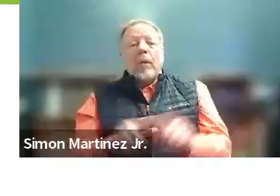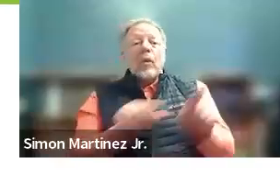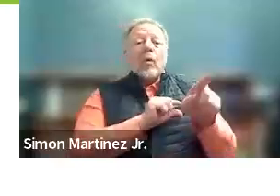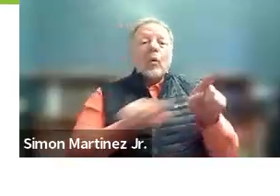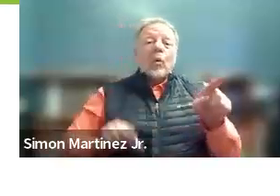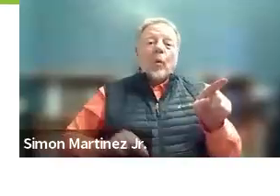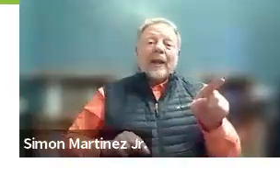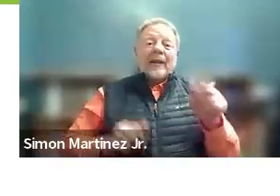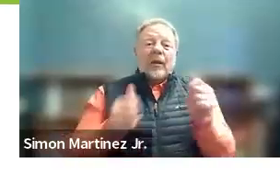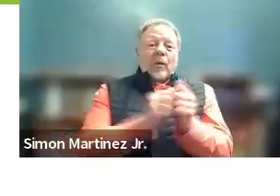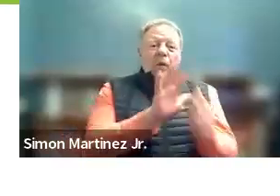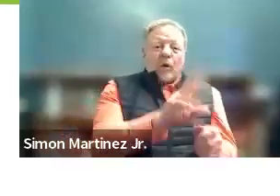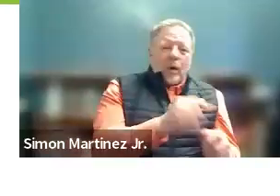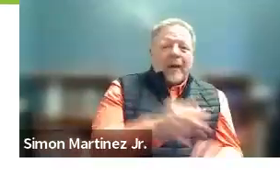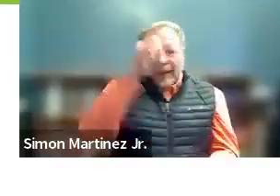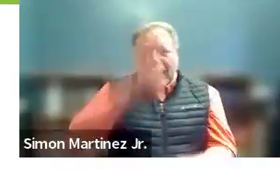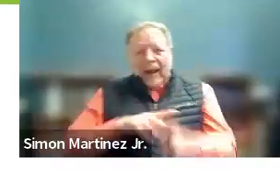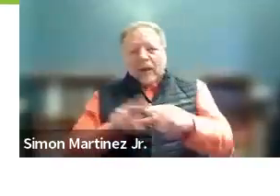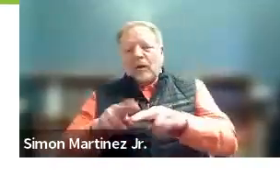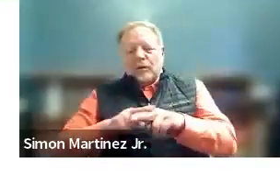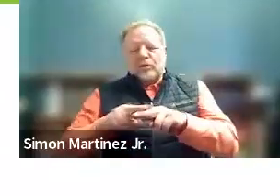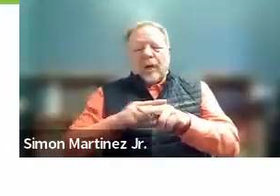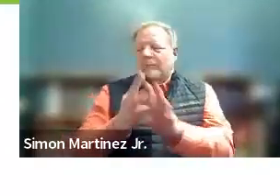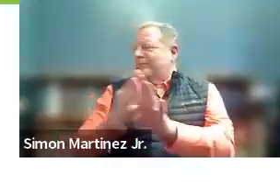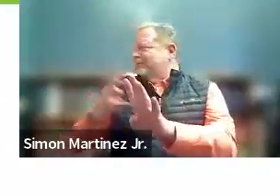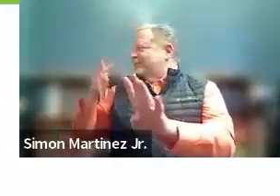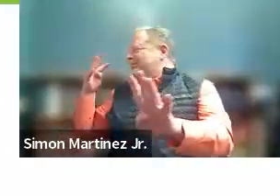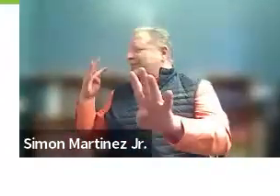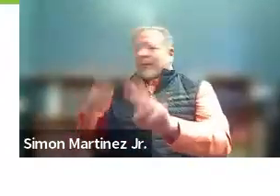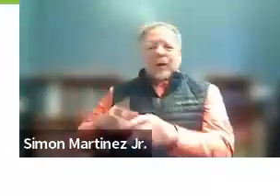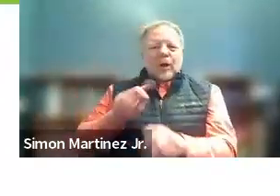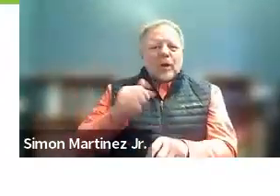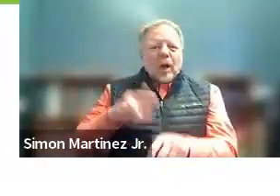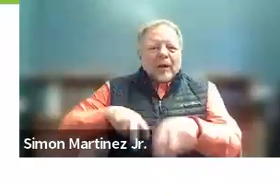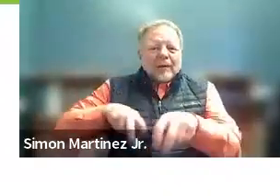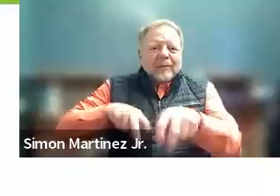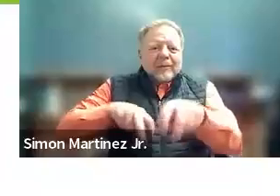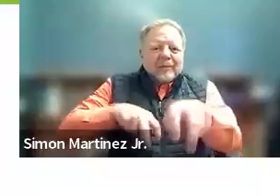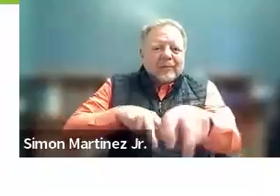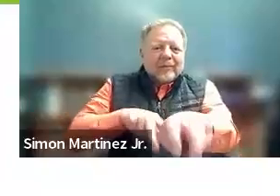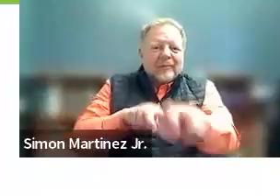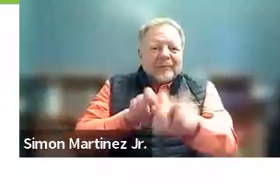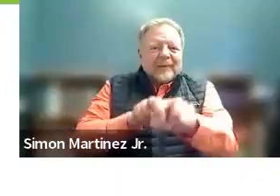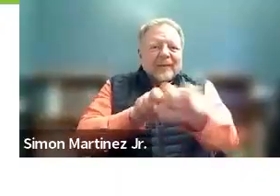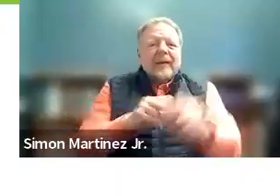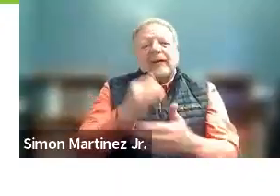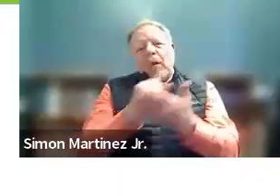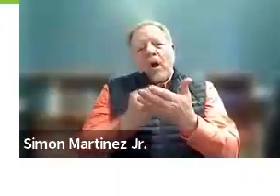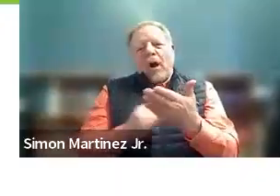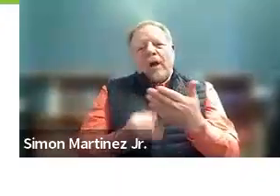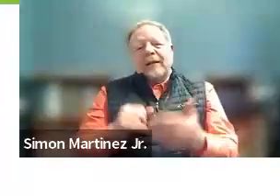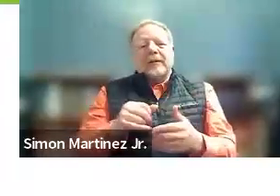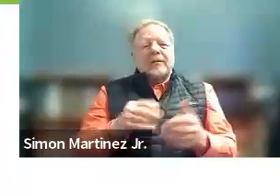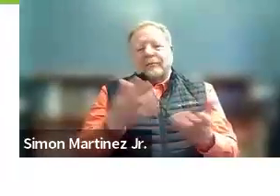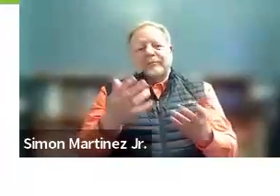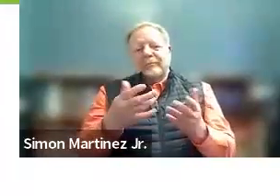with corgis and a guy with a train of labs, maybe, and then some sort of artistic